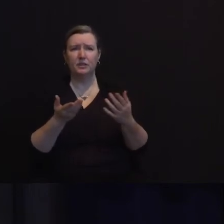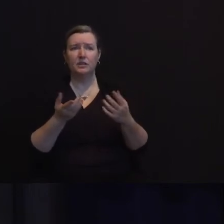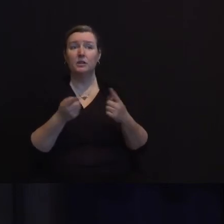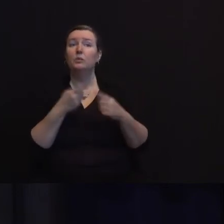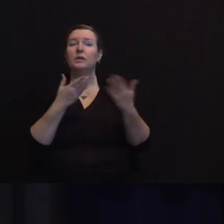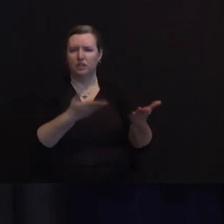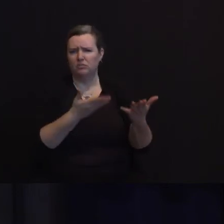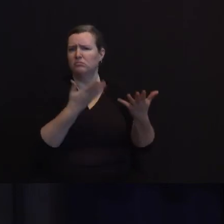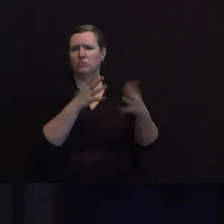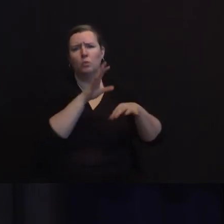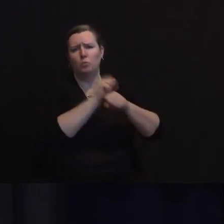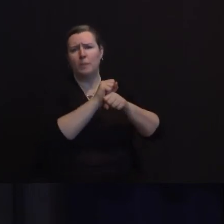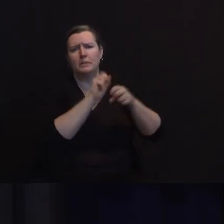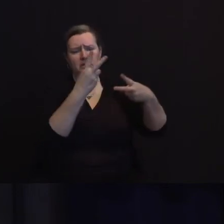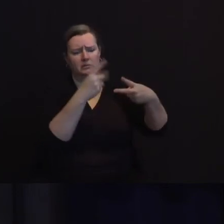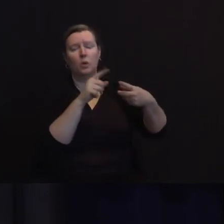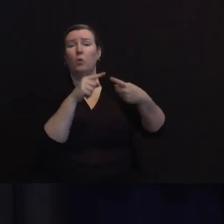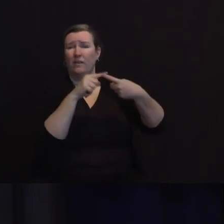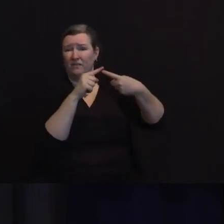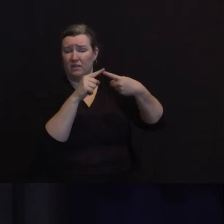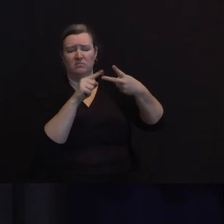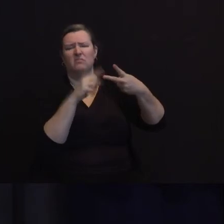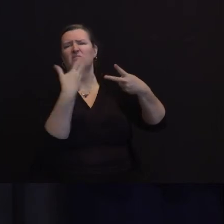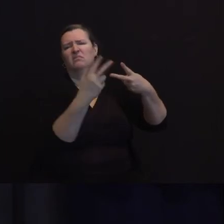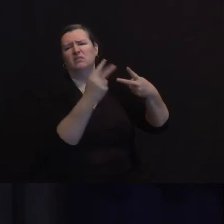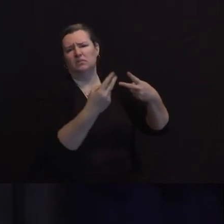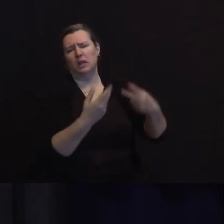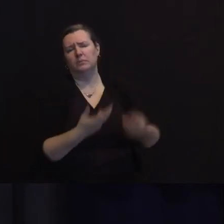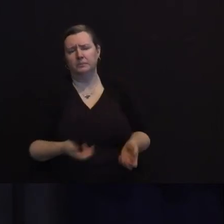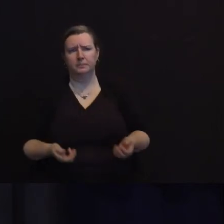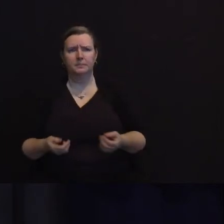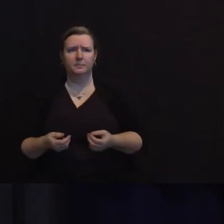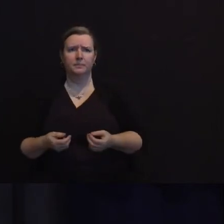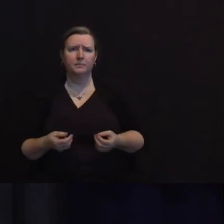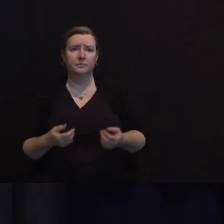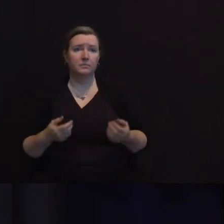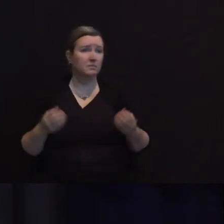dose. If you did not receive a second dose appointment at the time